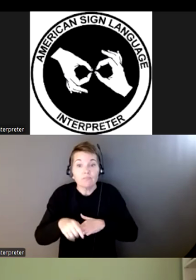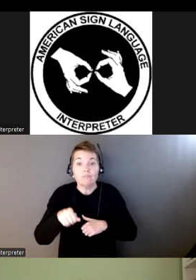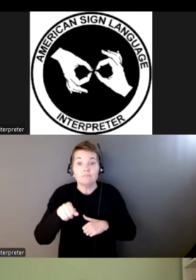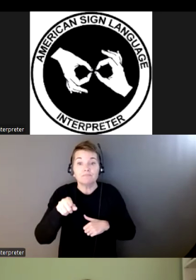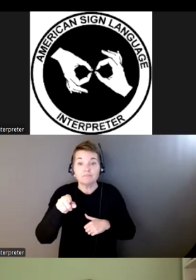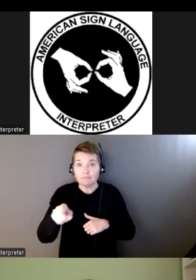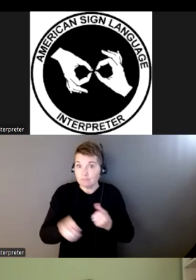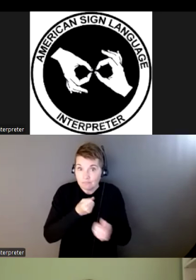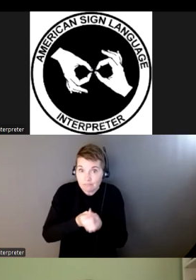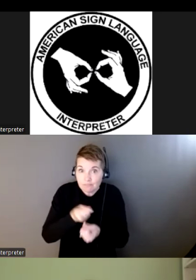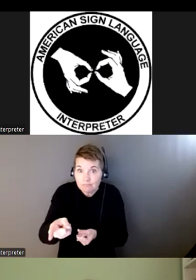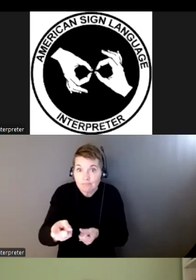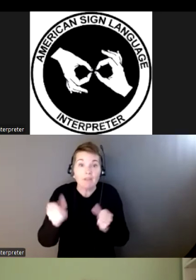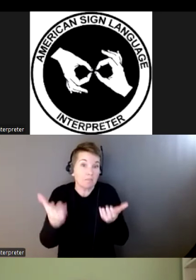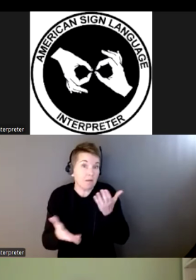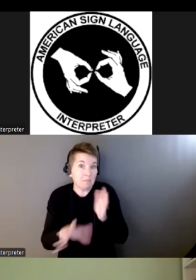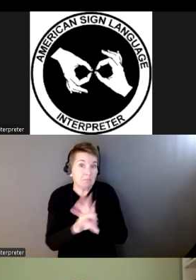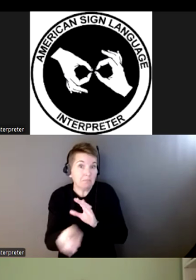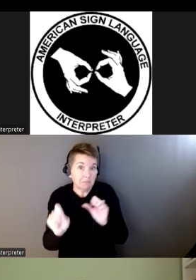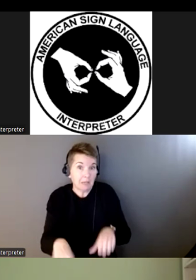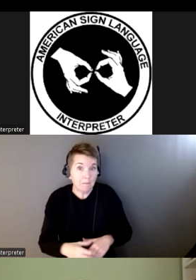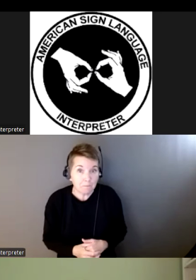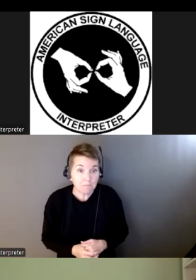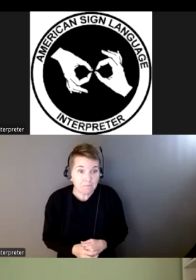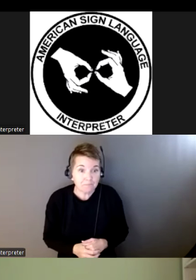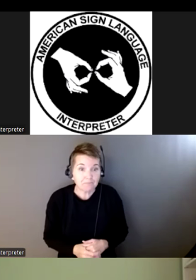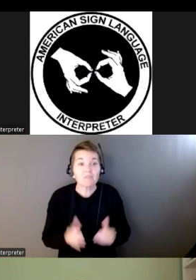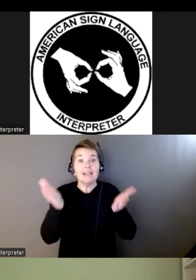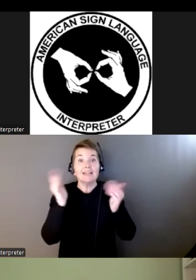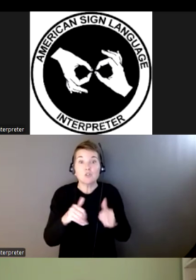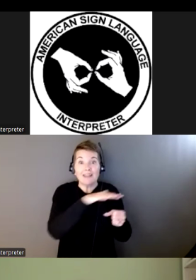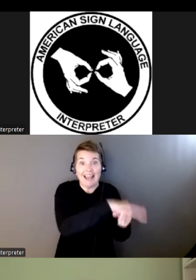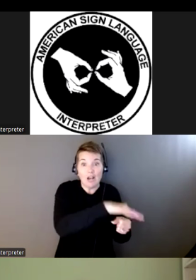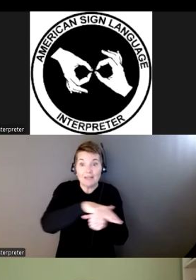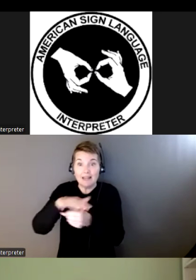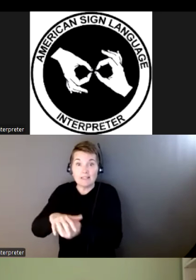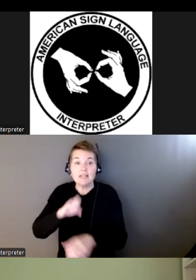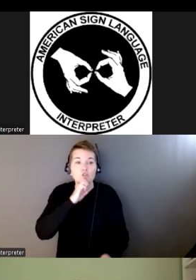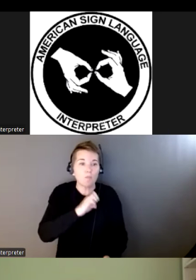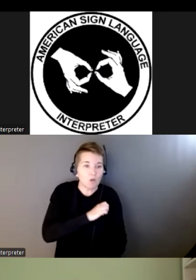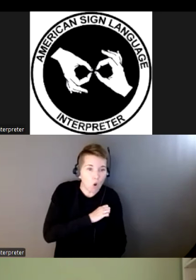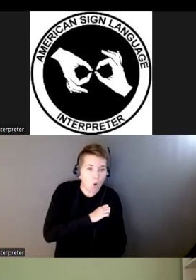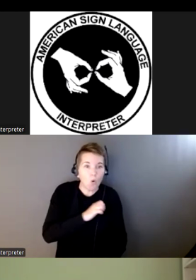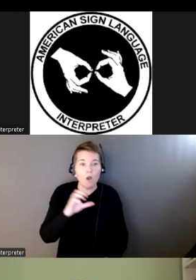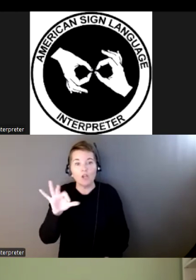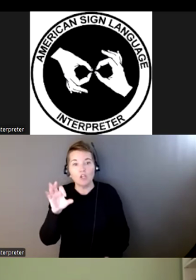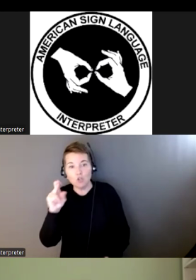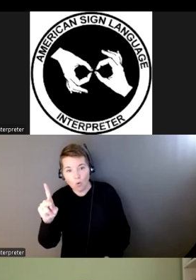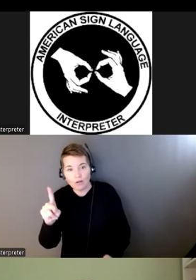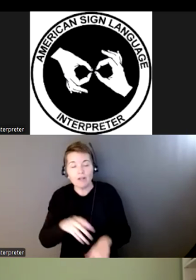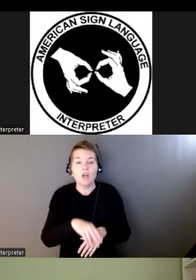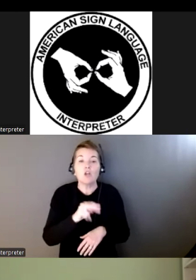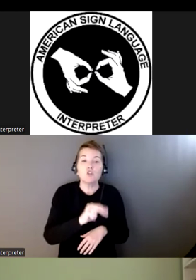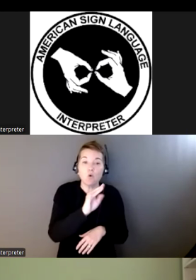to support. So areas eligible include Etobicoke, York, North York,